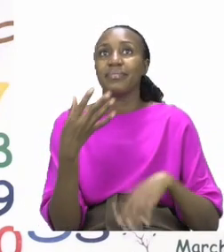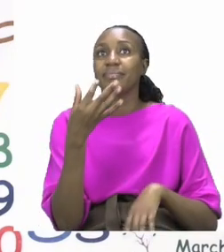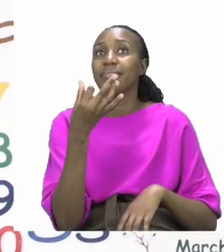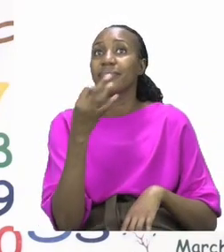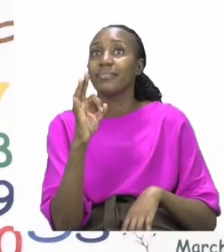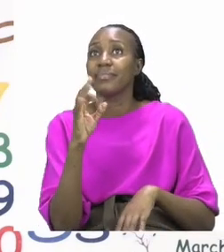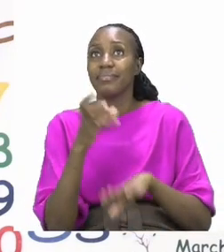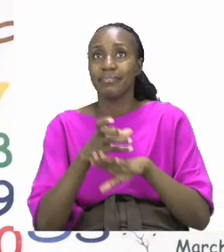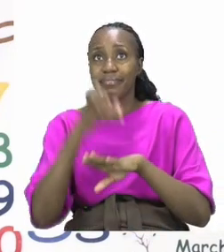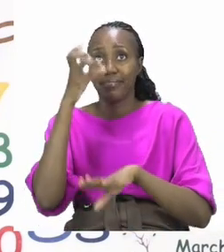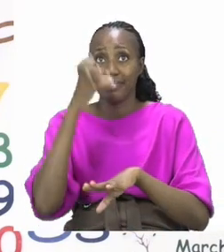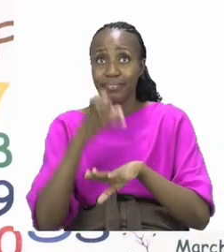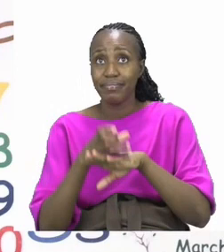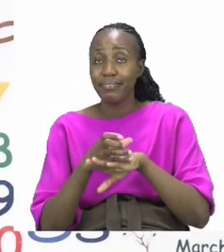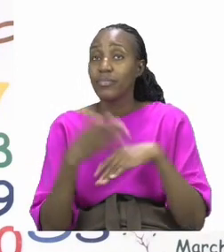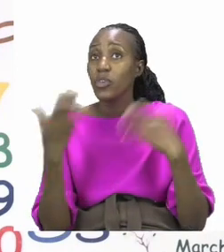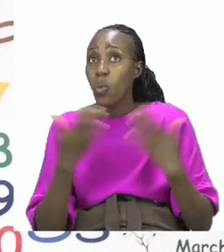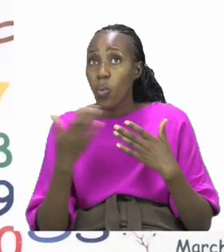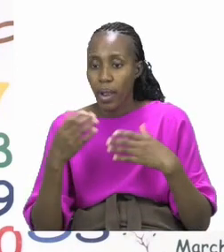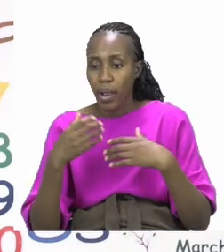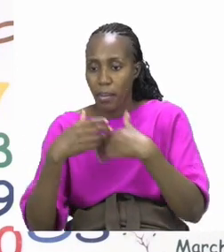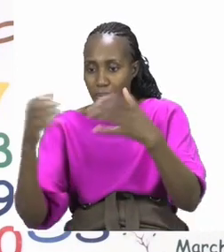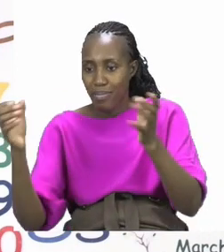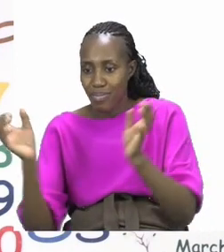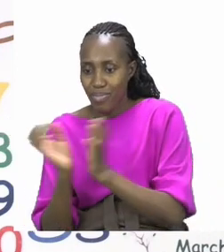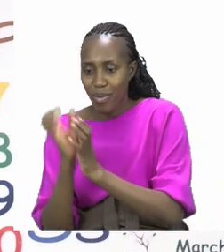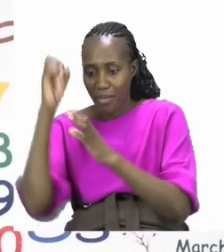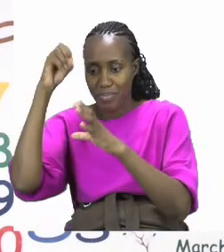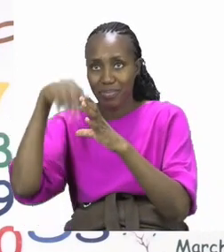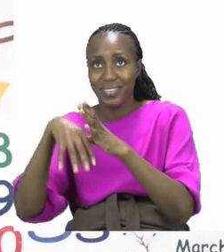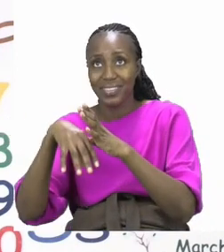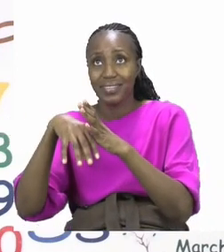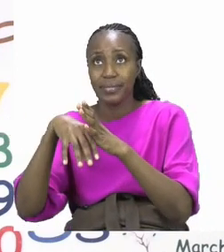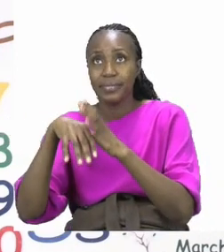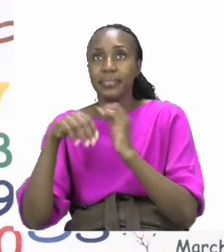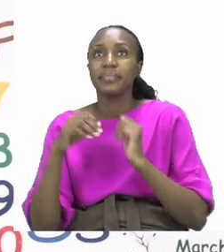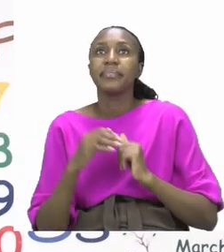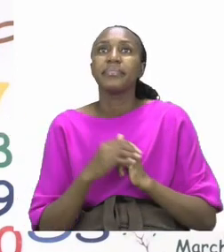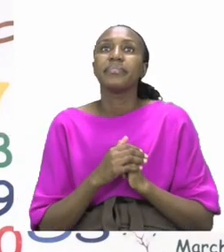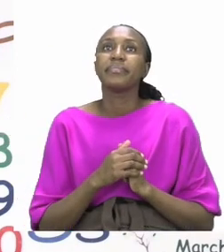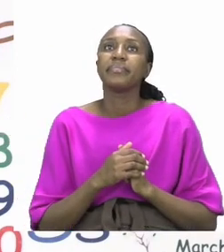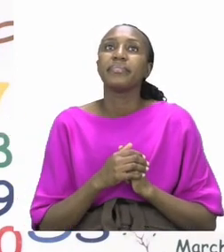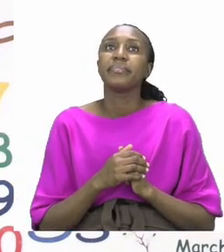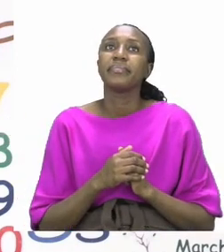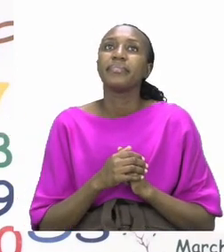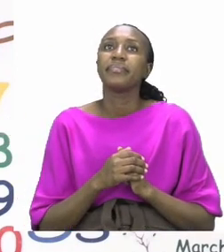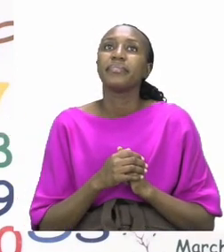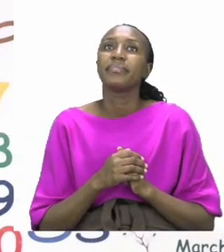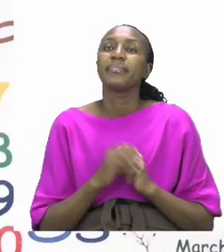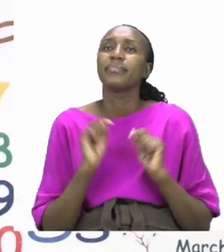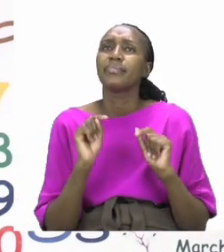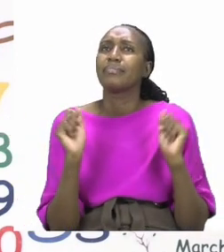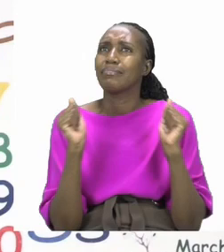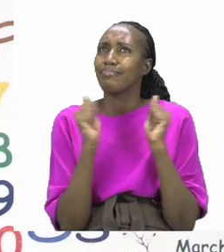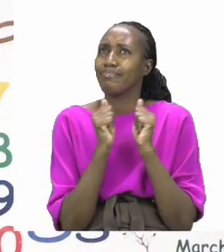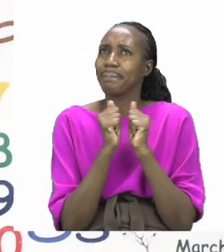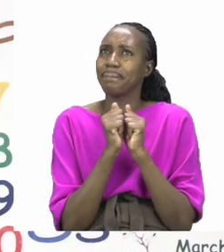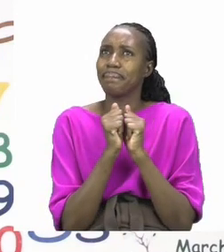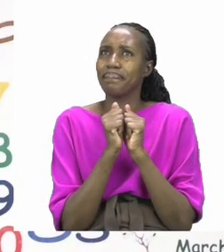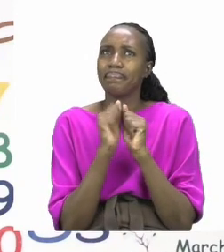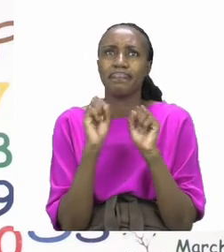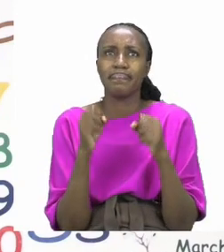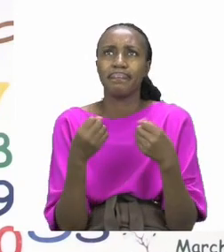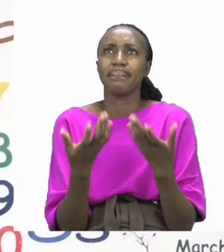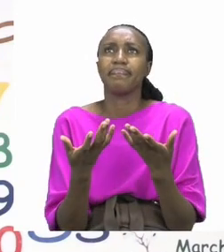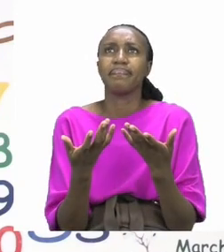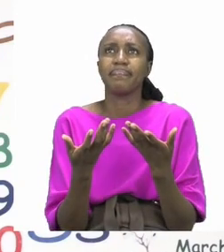bottles that are in the recycle bag. So we need to find out how many they are when